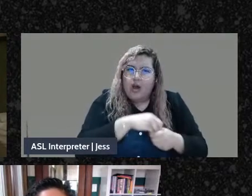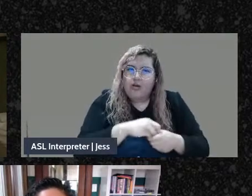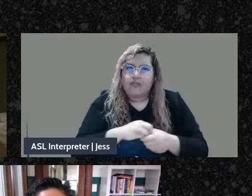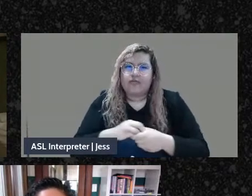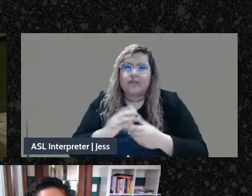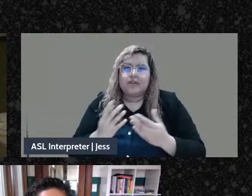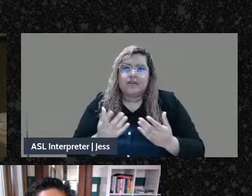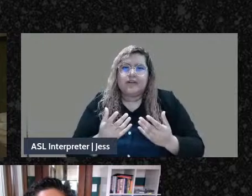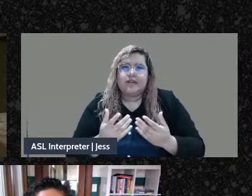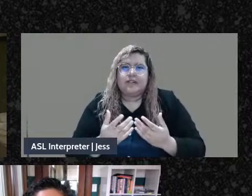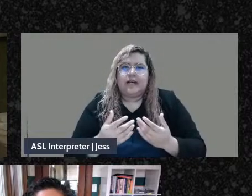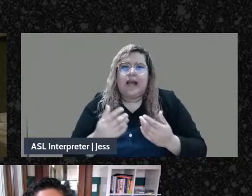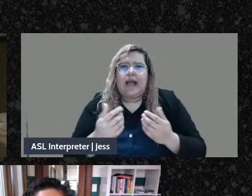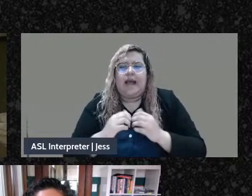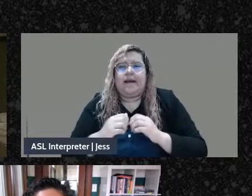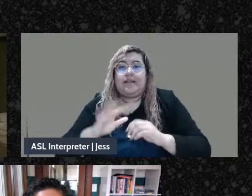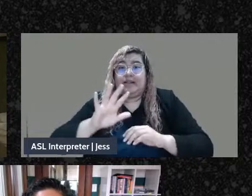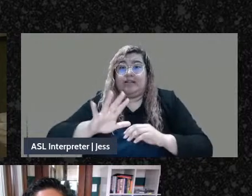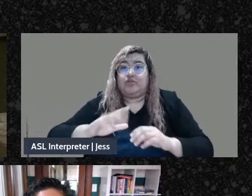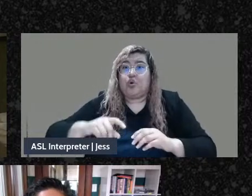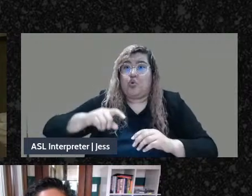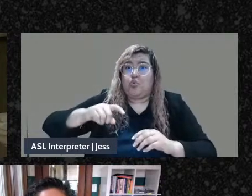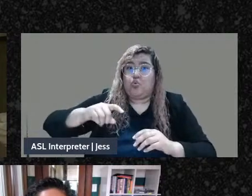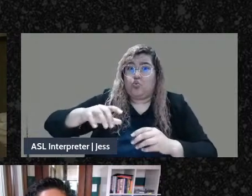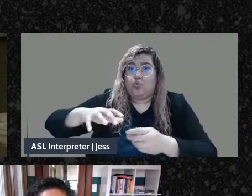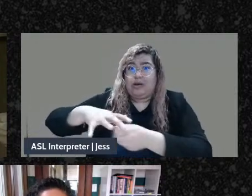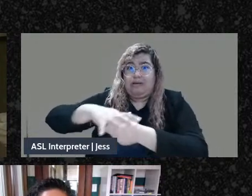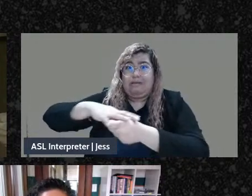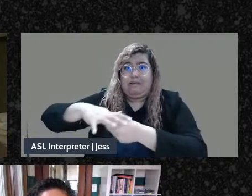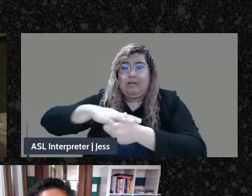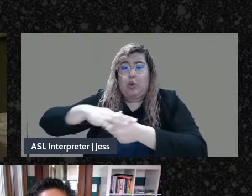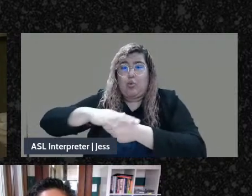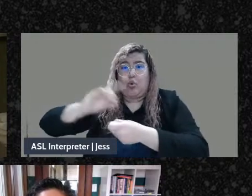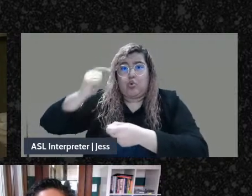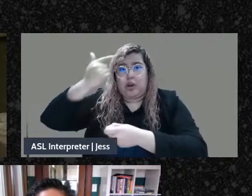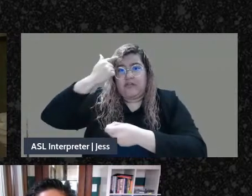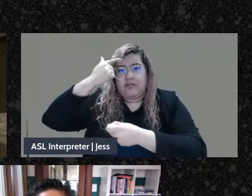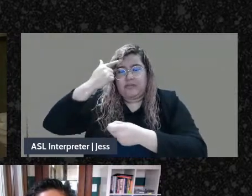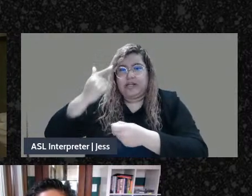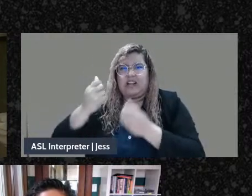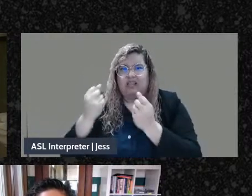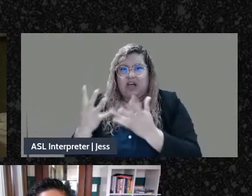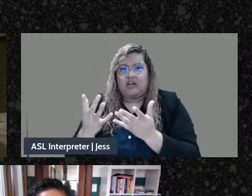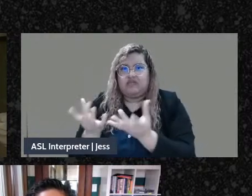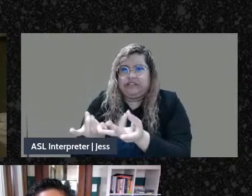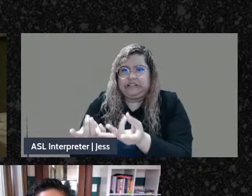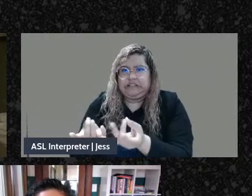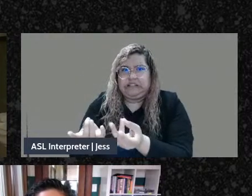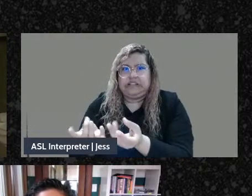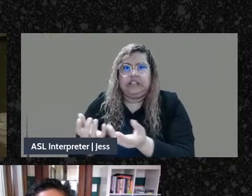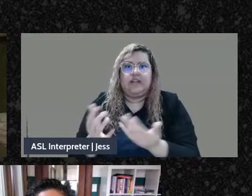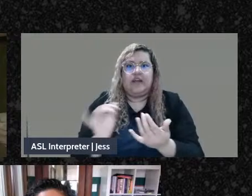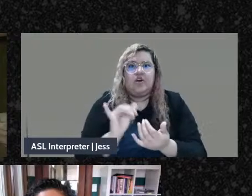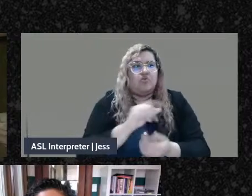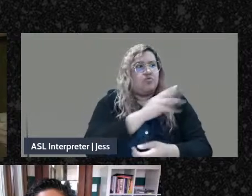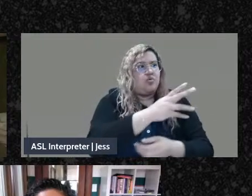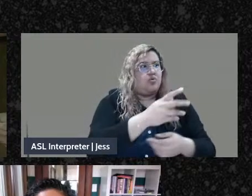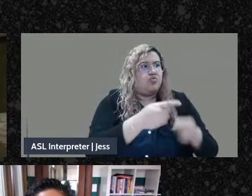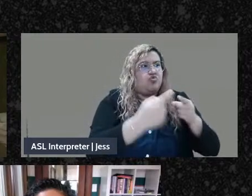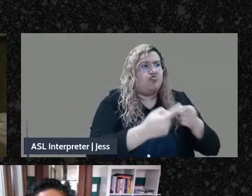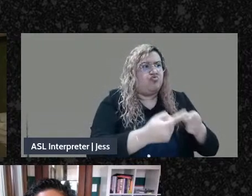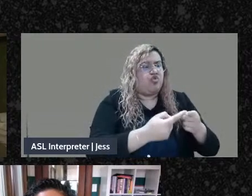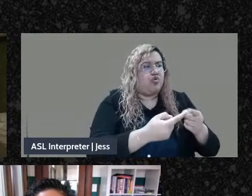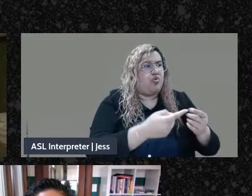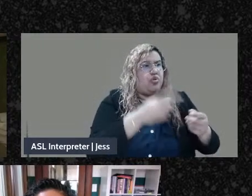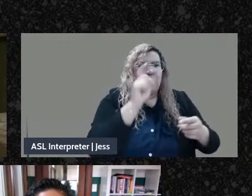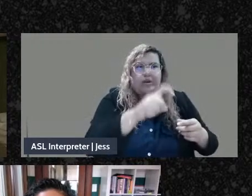work is, and the need for the popular struggle and those incendiary moments that also, you know, make all of this possible and are where we